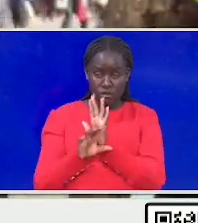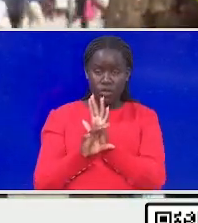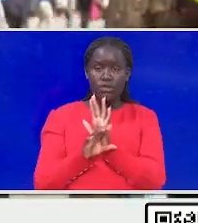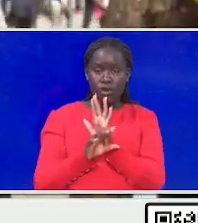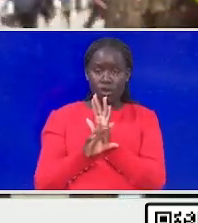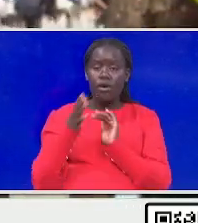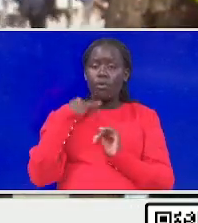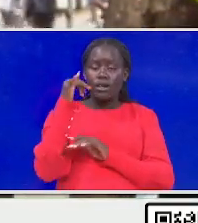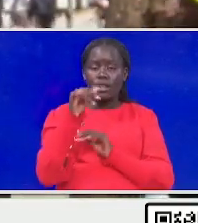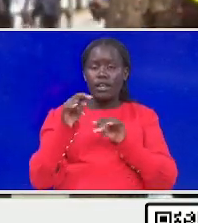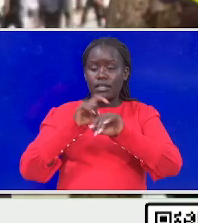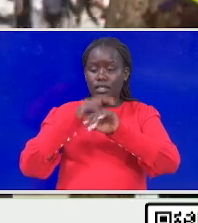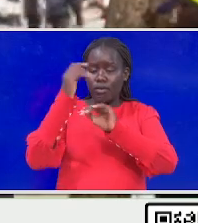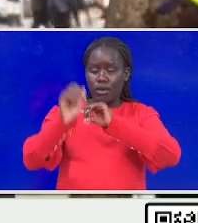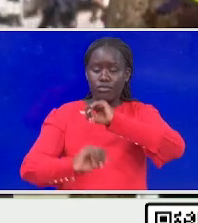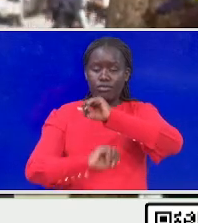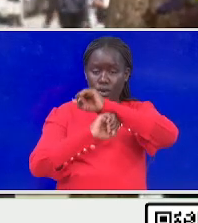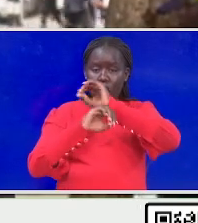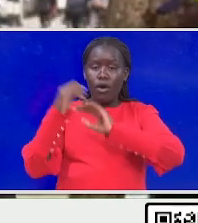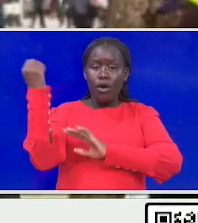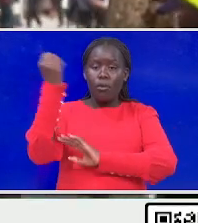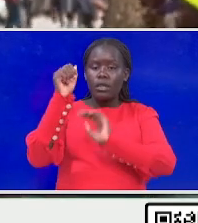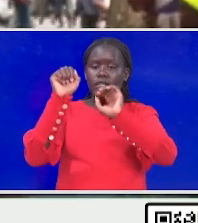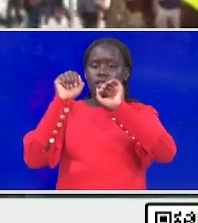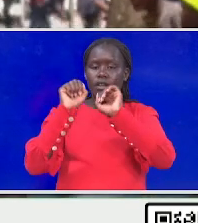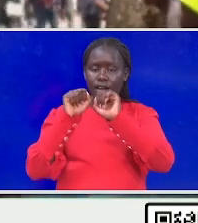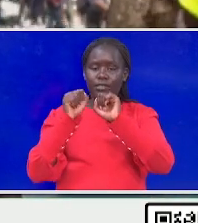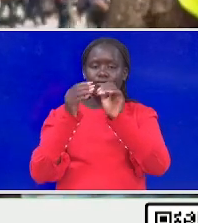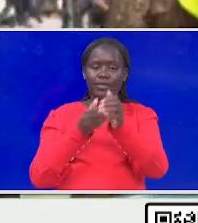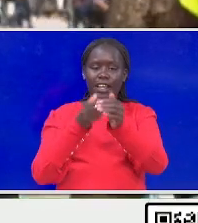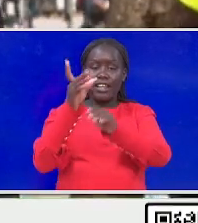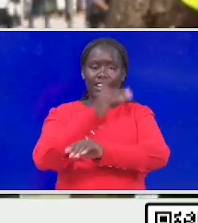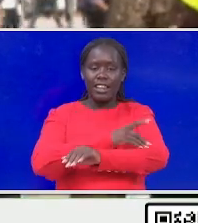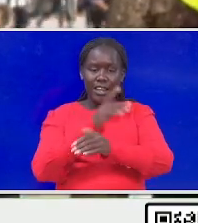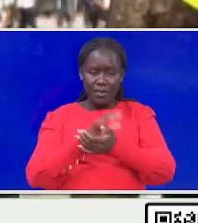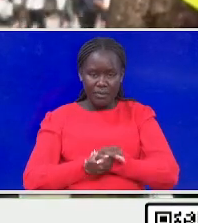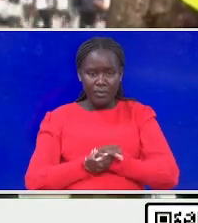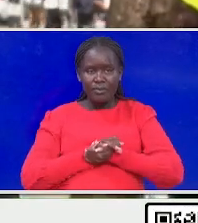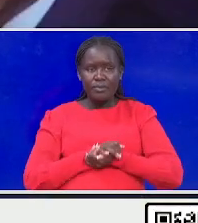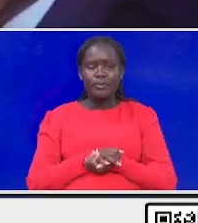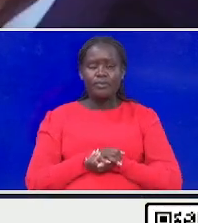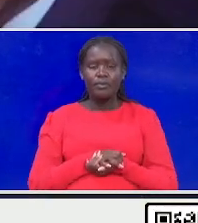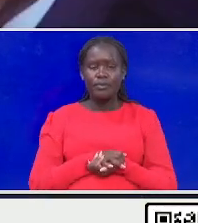that during this process, politics might take the day. Moige William, TV 47, Nairobi.